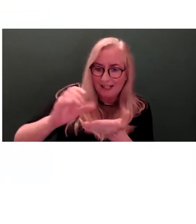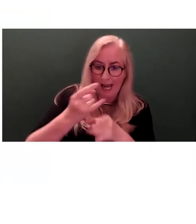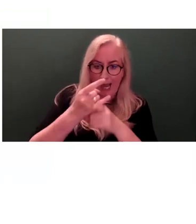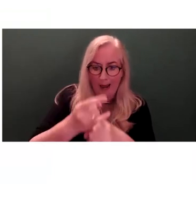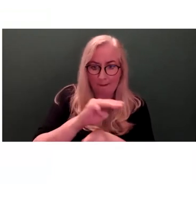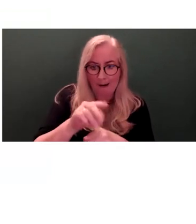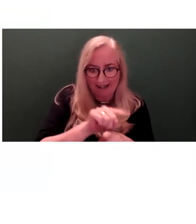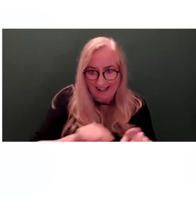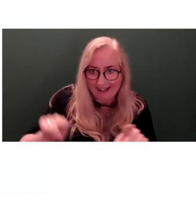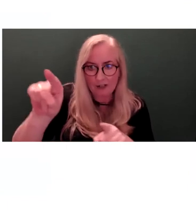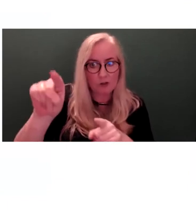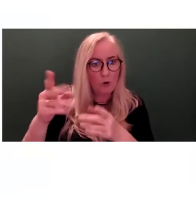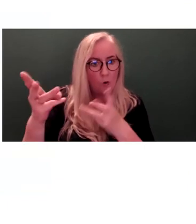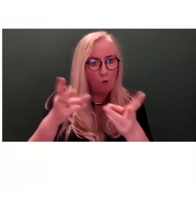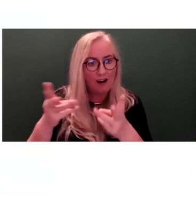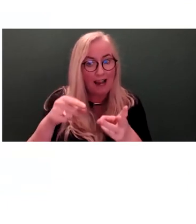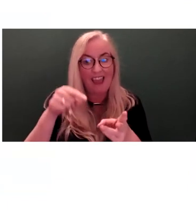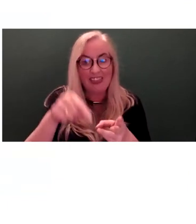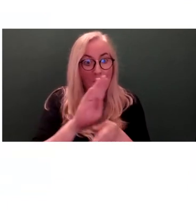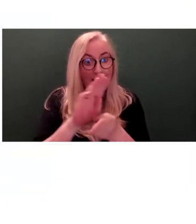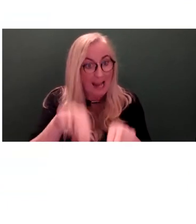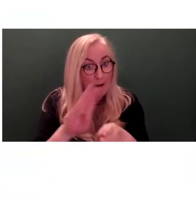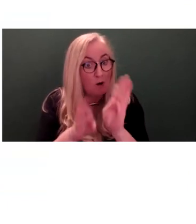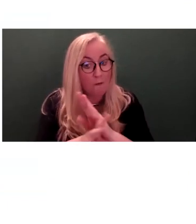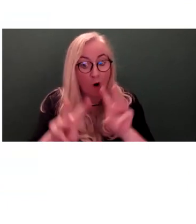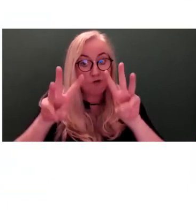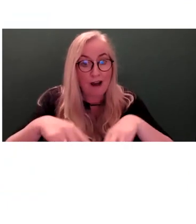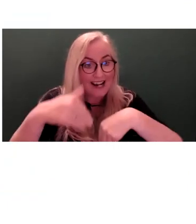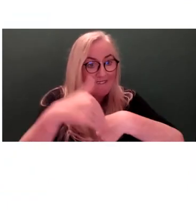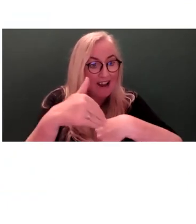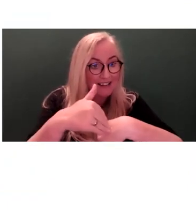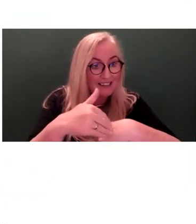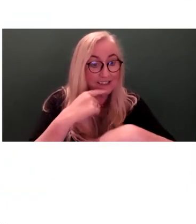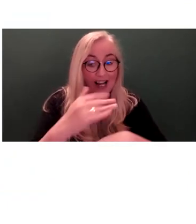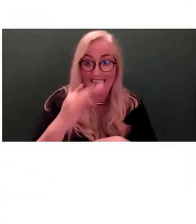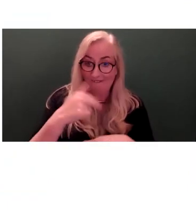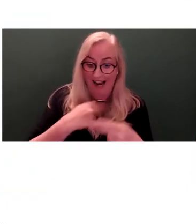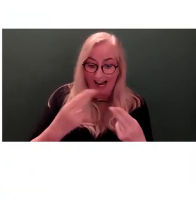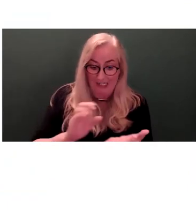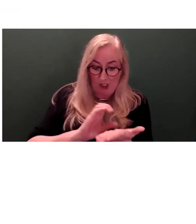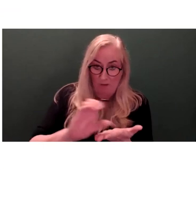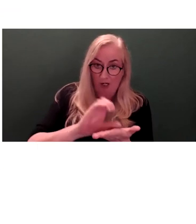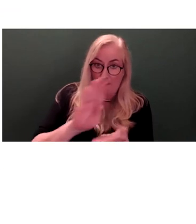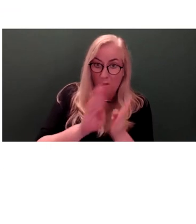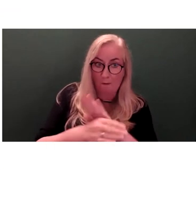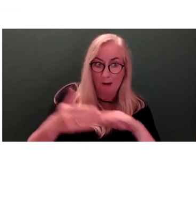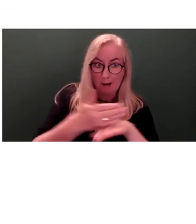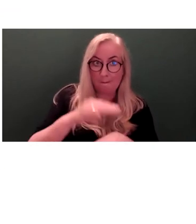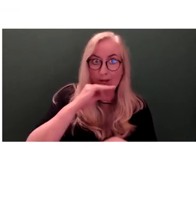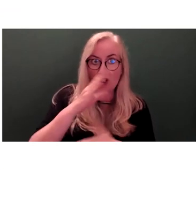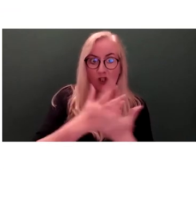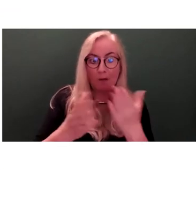employment, it can have exactly the wrong effect, because it's almost like the case that, well, if I need a subsidy to be employed, there must be something wrong with me.